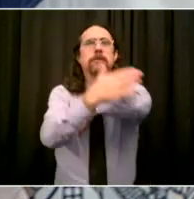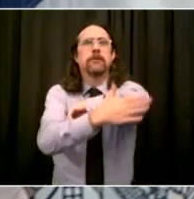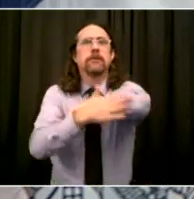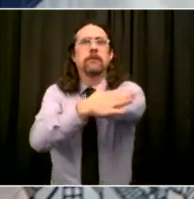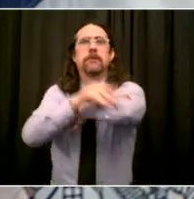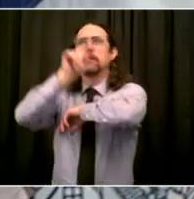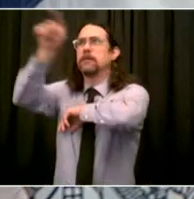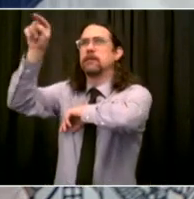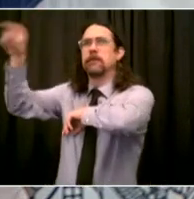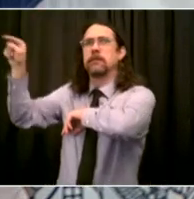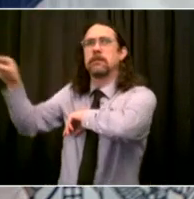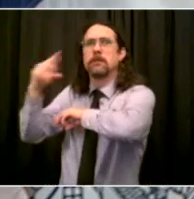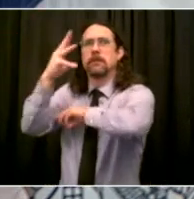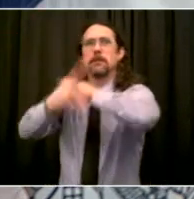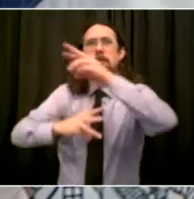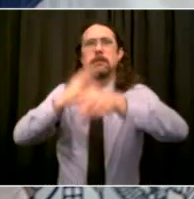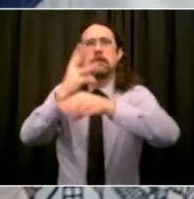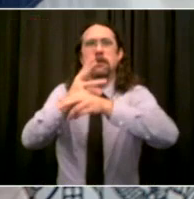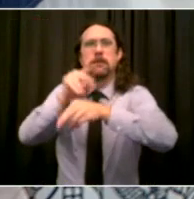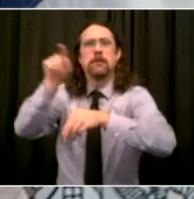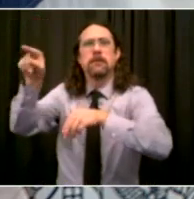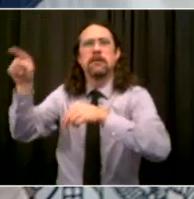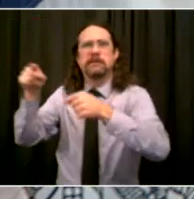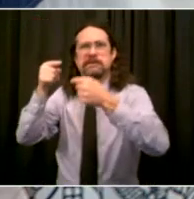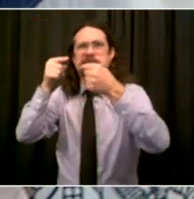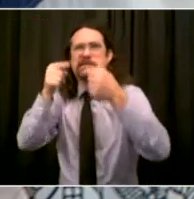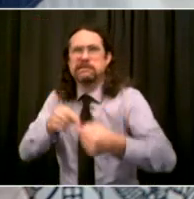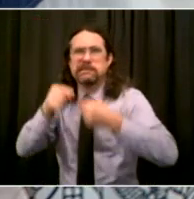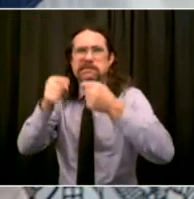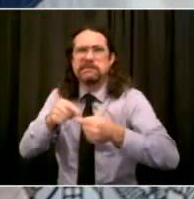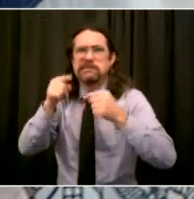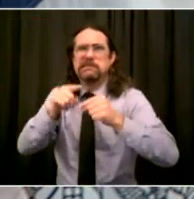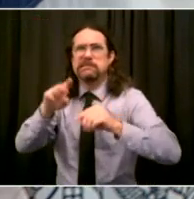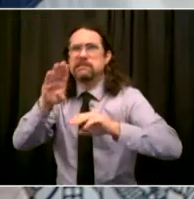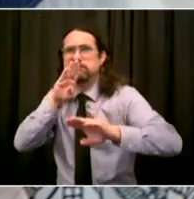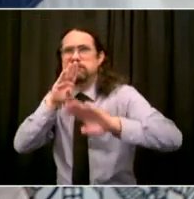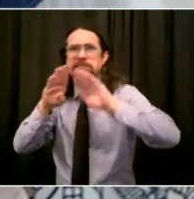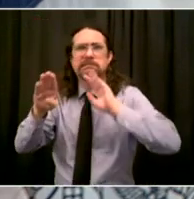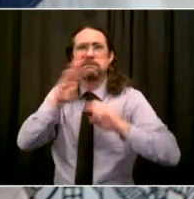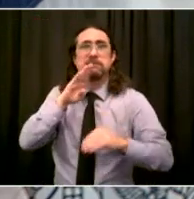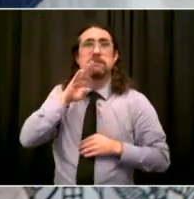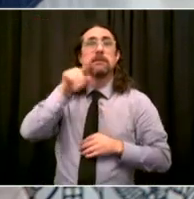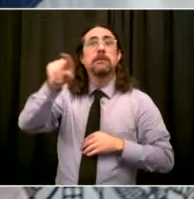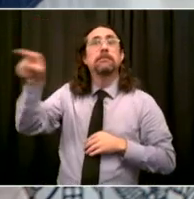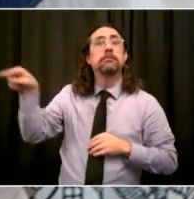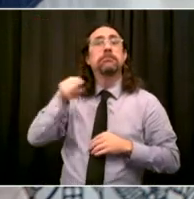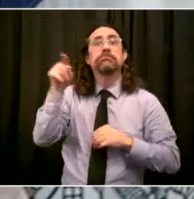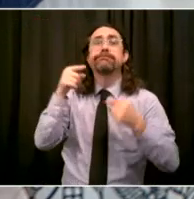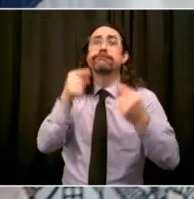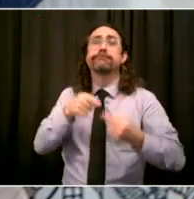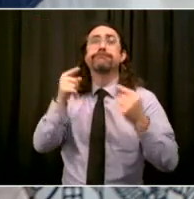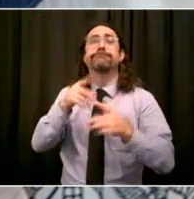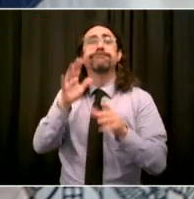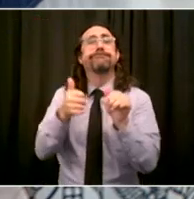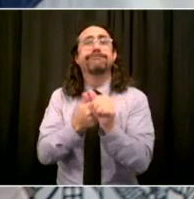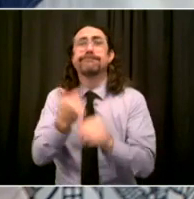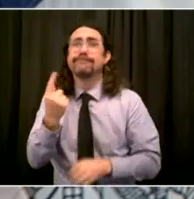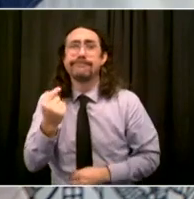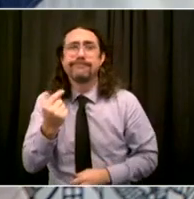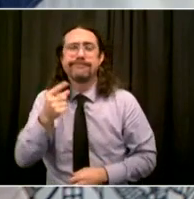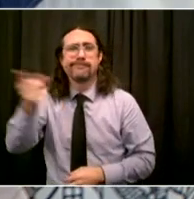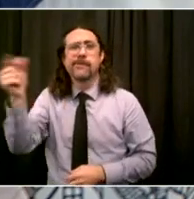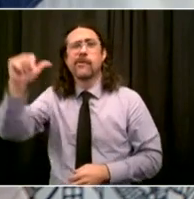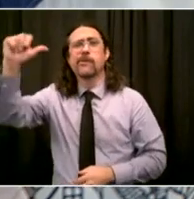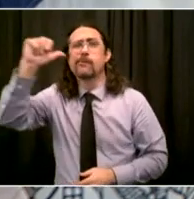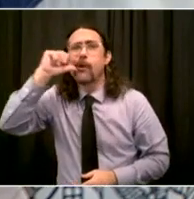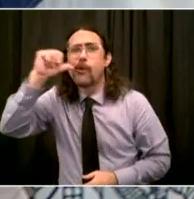on a sustained level, but we are really concerned. The decision on restaurants ultimately will be the states. I know they're looking at the